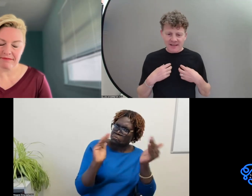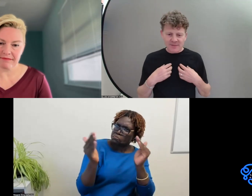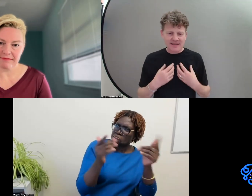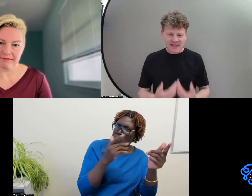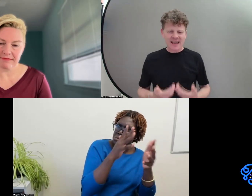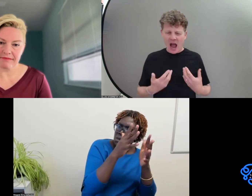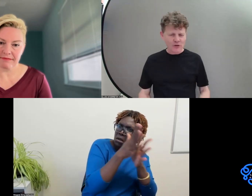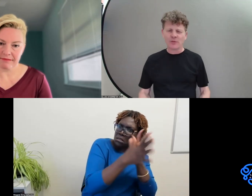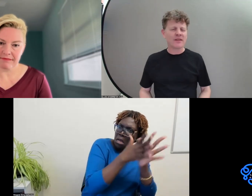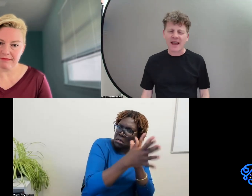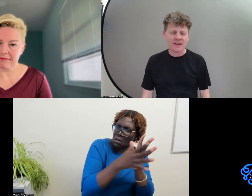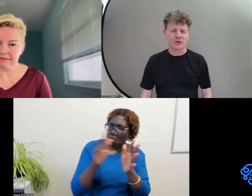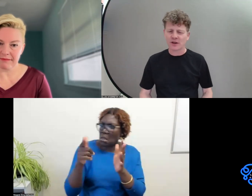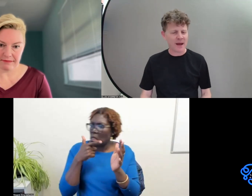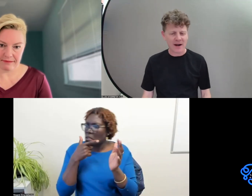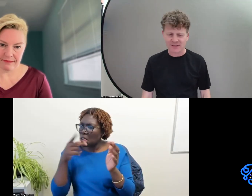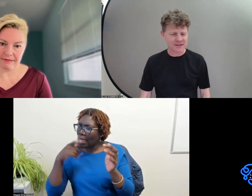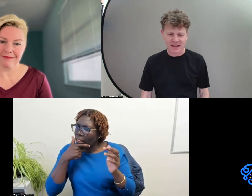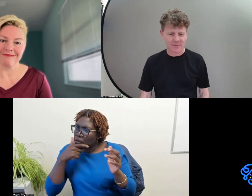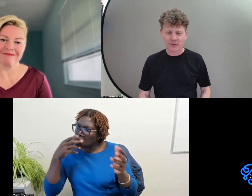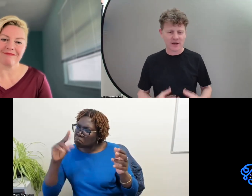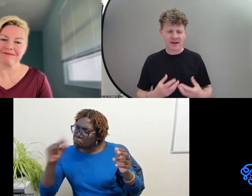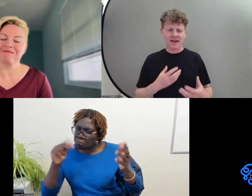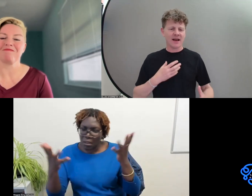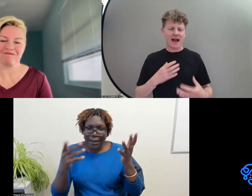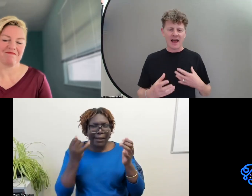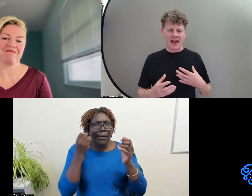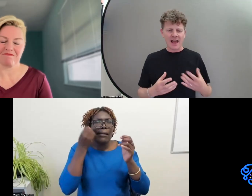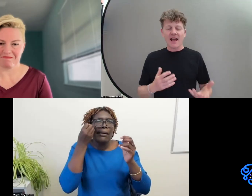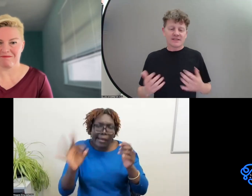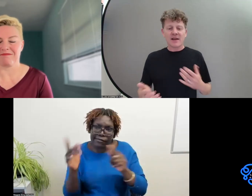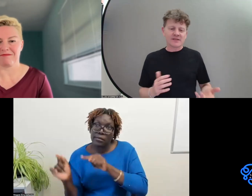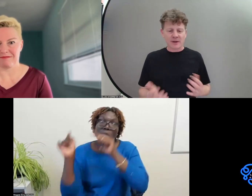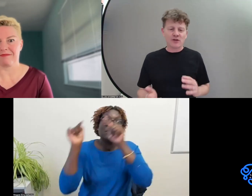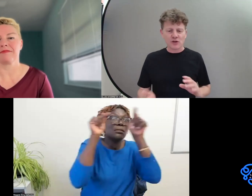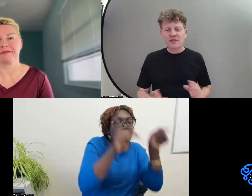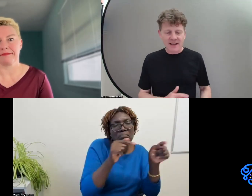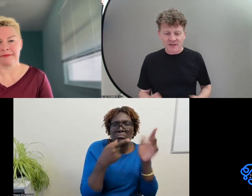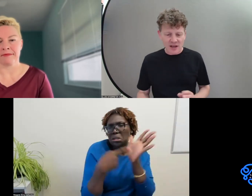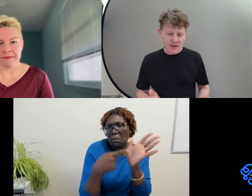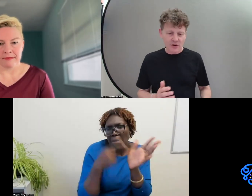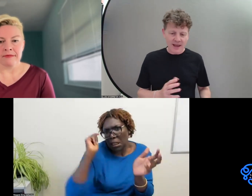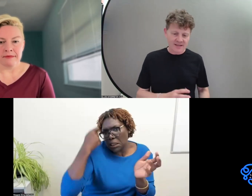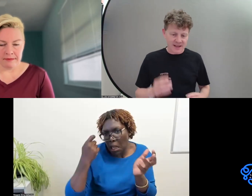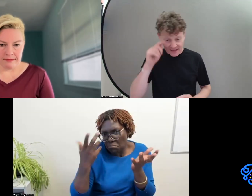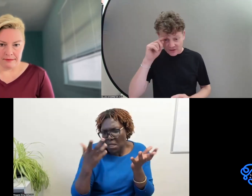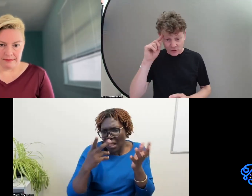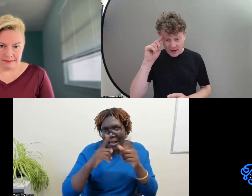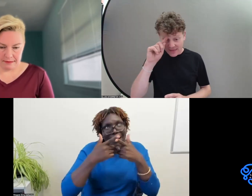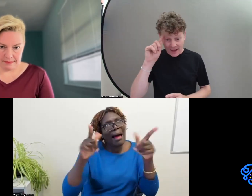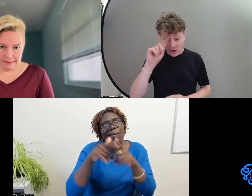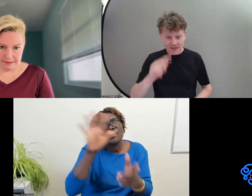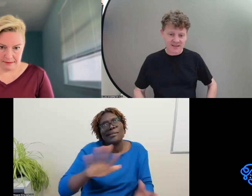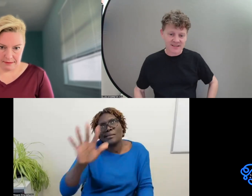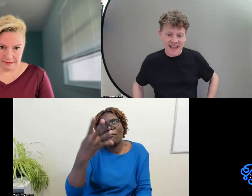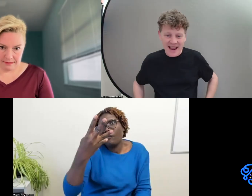it lends me to thinking, how do we then do a comparison between, say, somebody who's using English, ASL and English, in